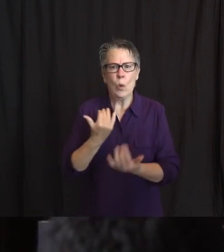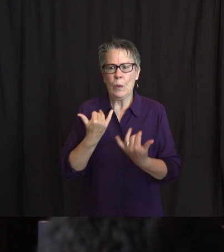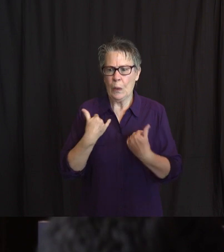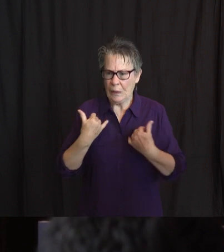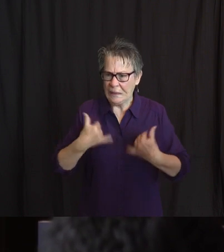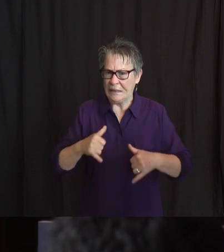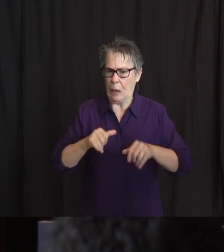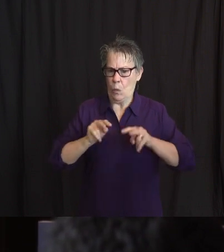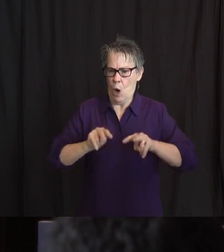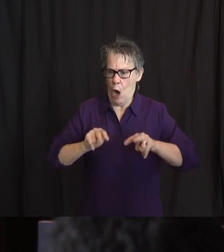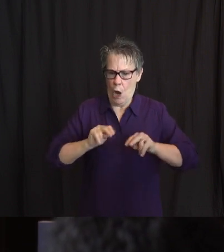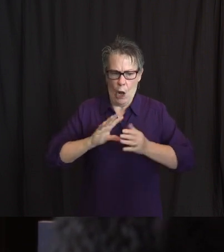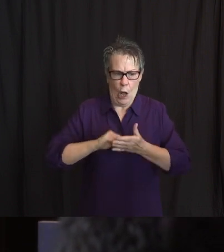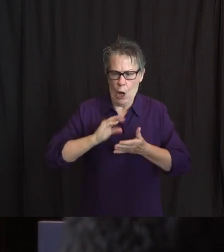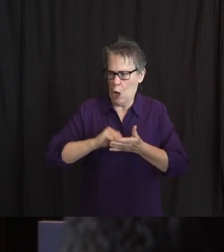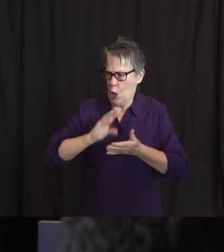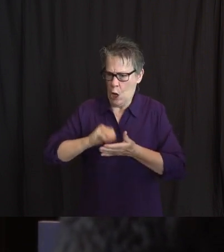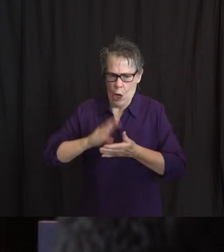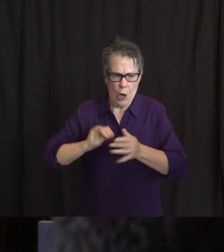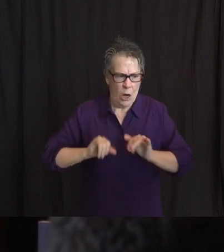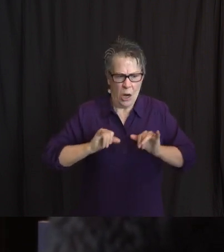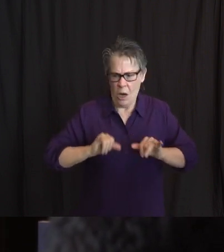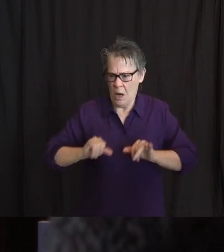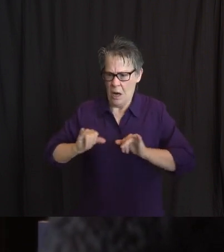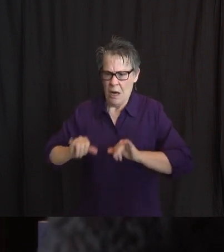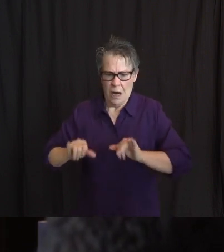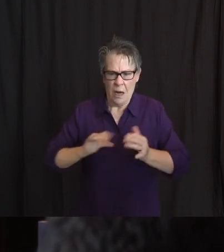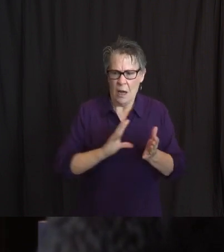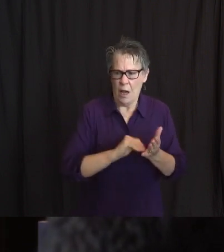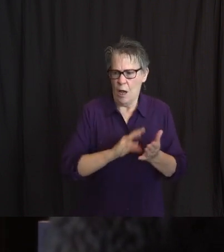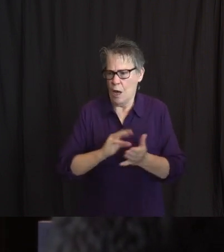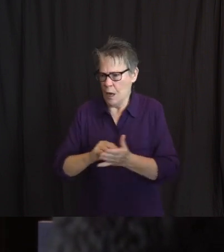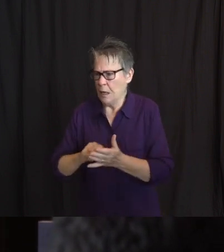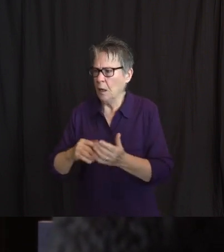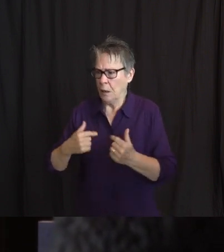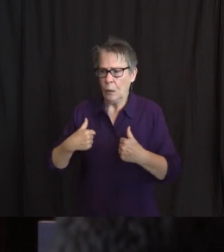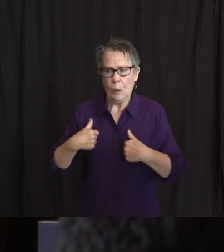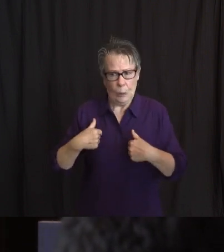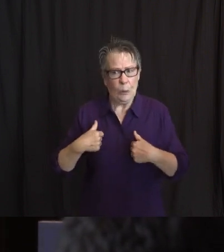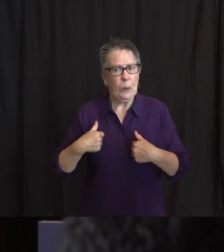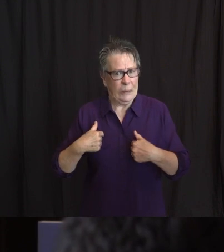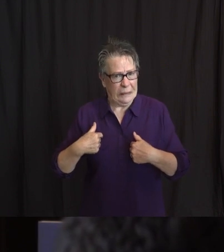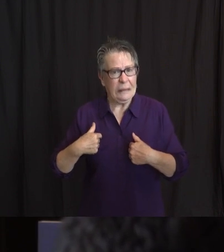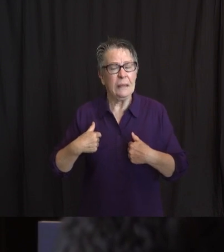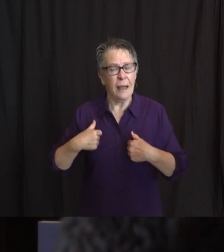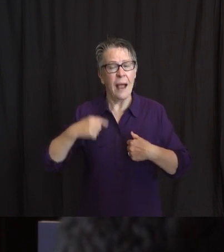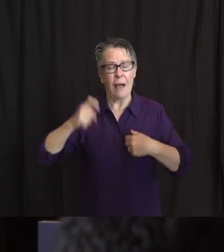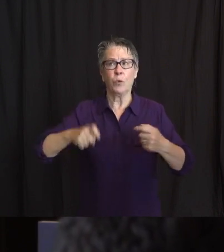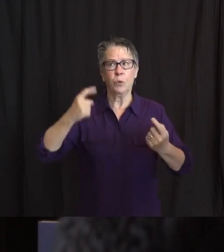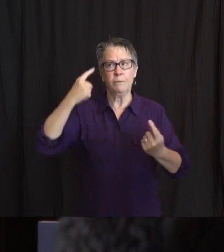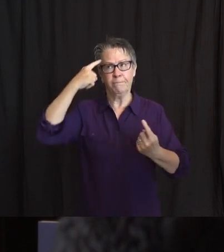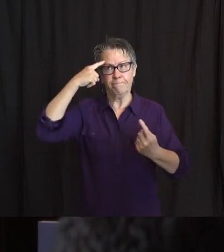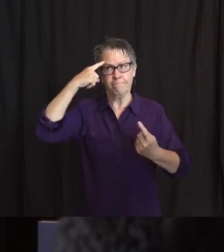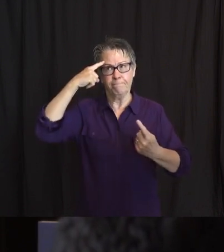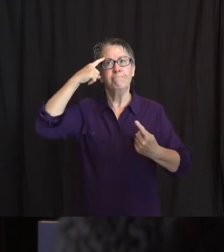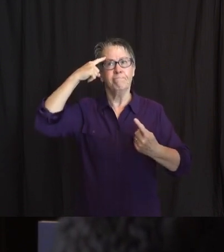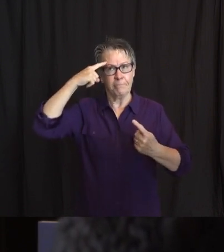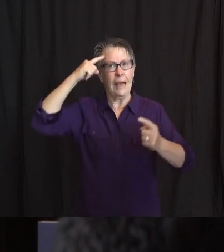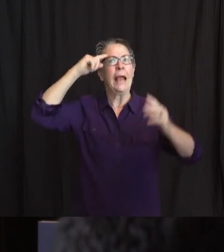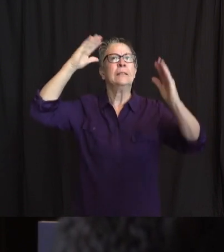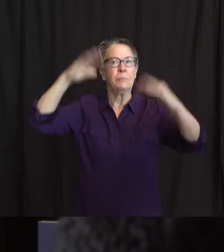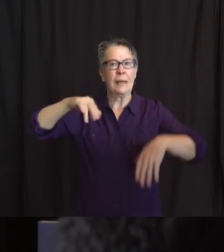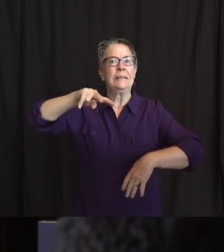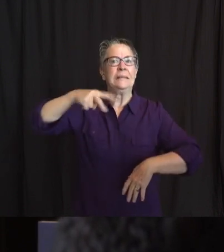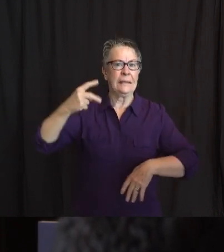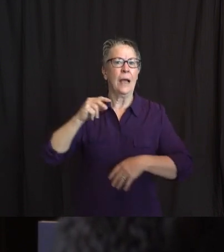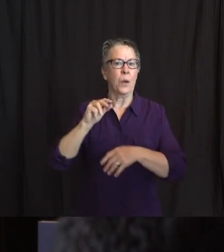we are potentially anticipating the a second wave a little bit later, but it's really hard to tell, what that's